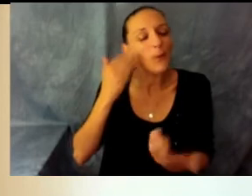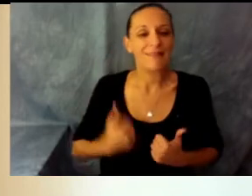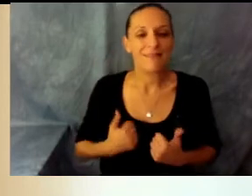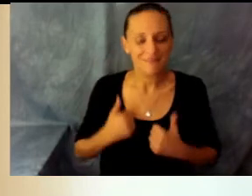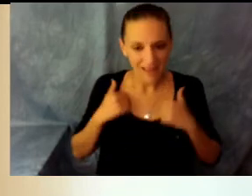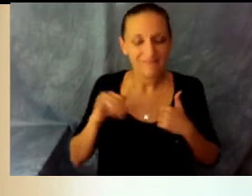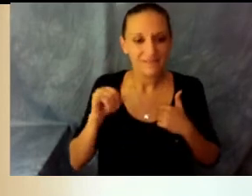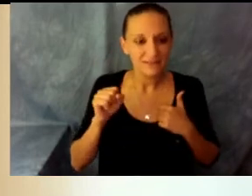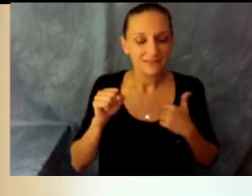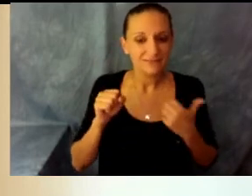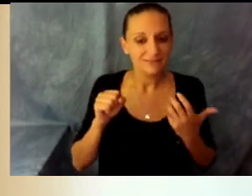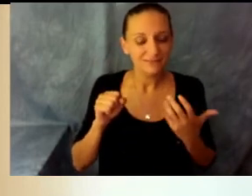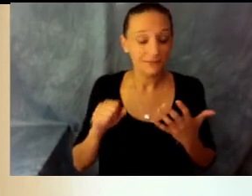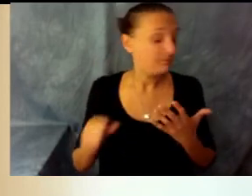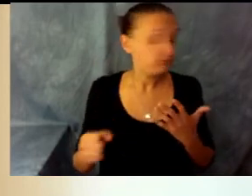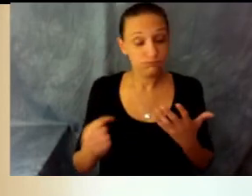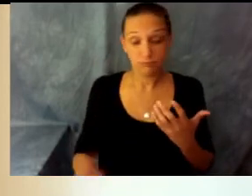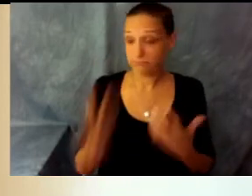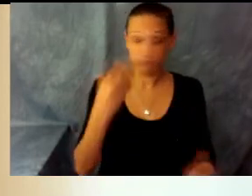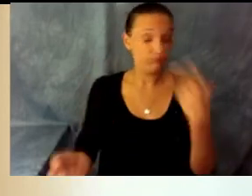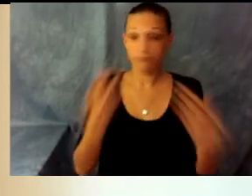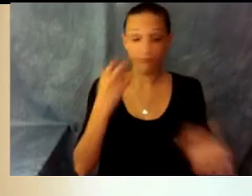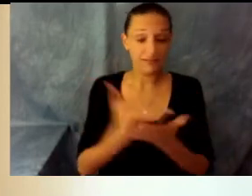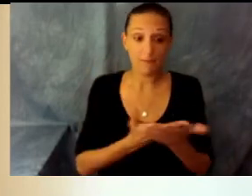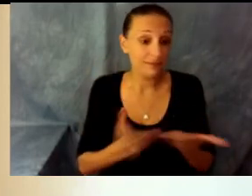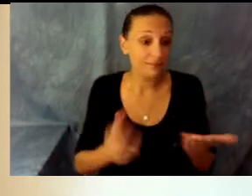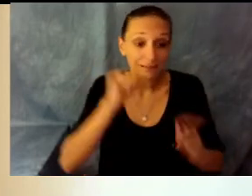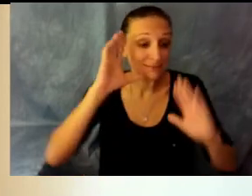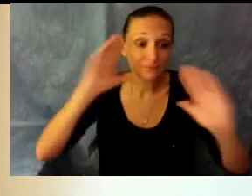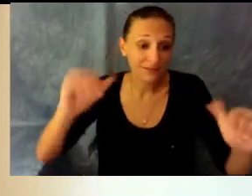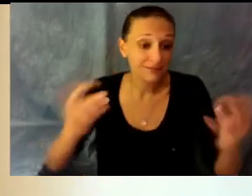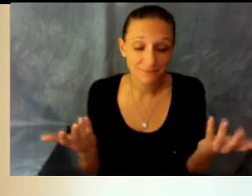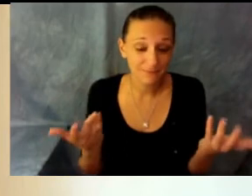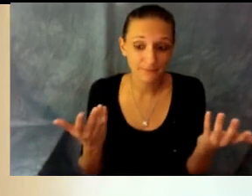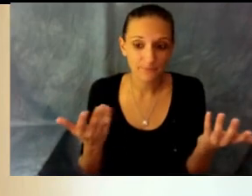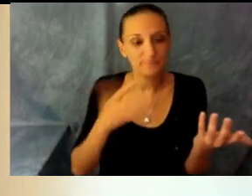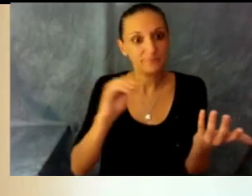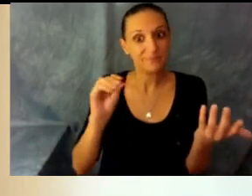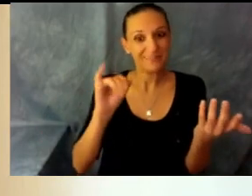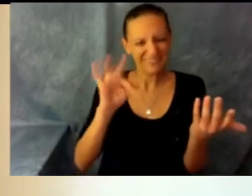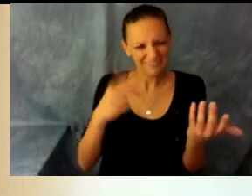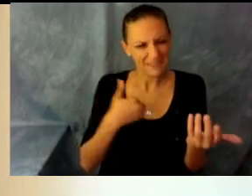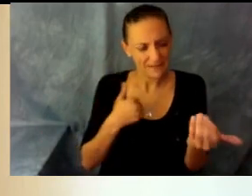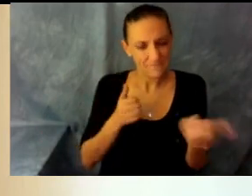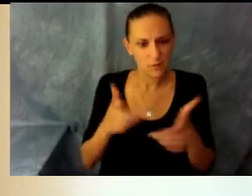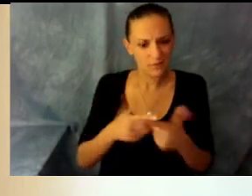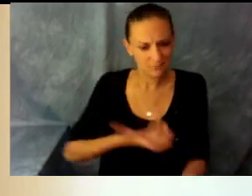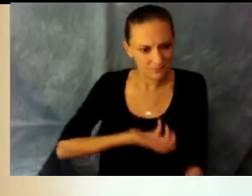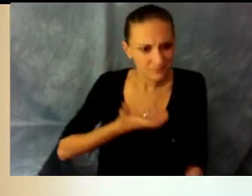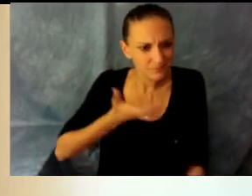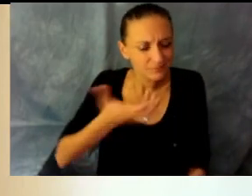throws us a lot of curveballs. And if there's a way to share your story